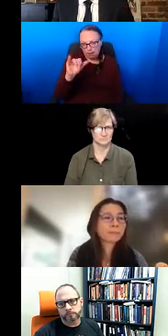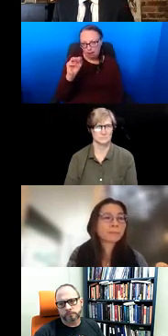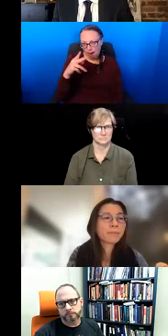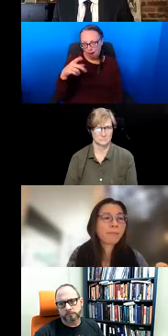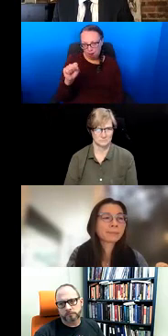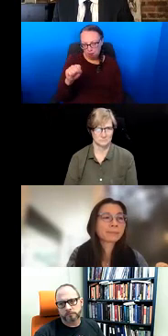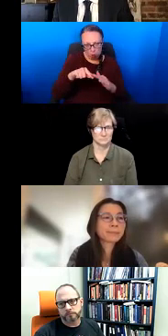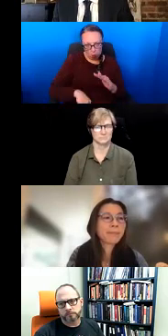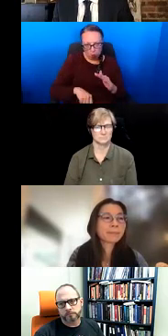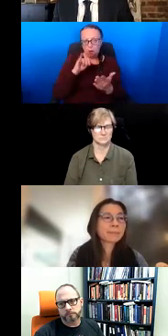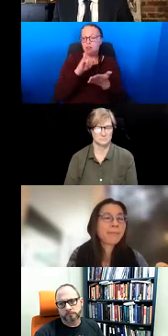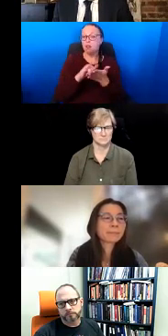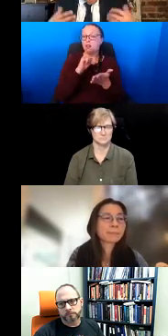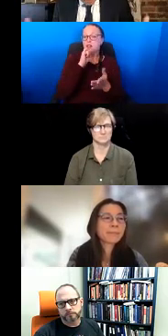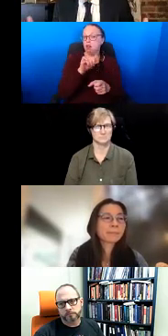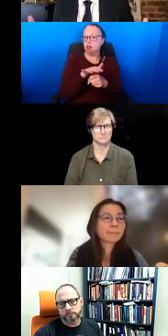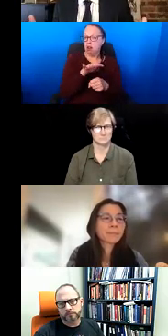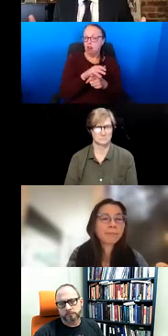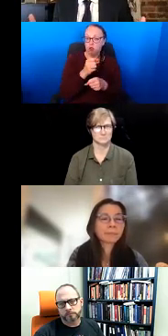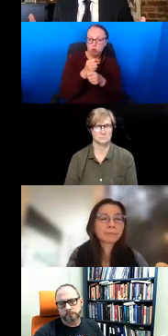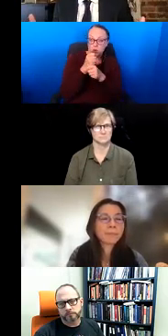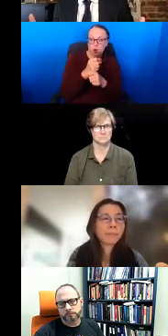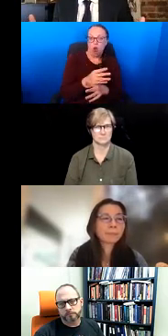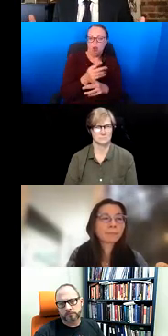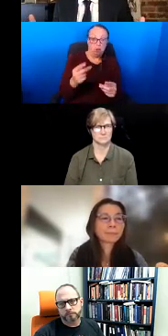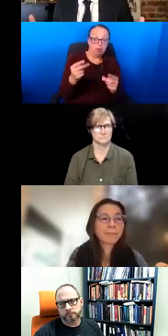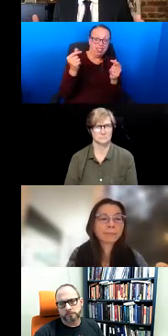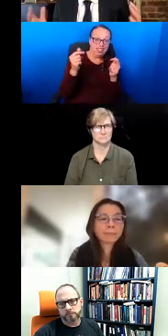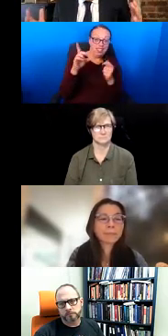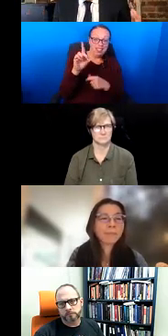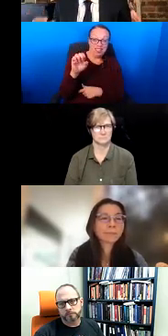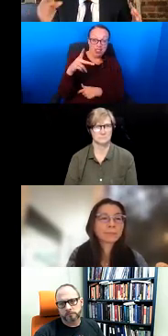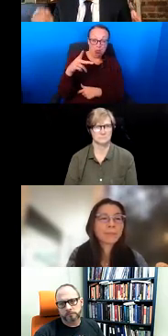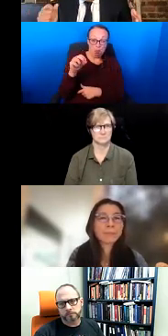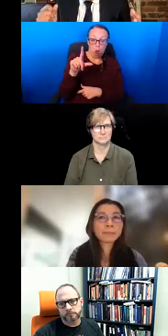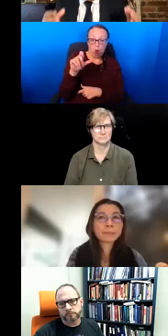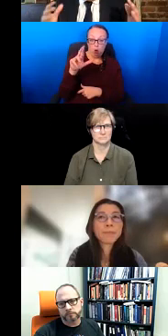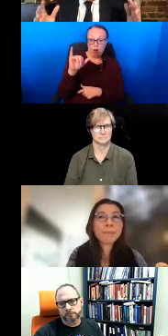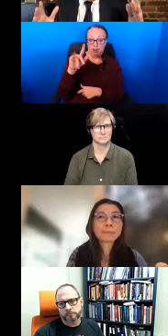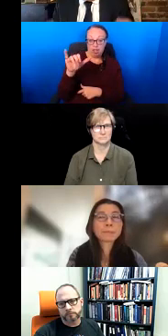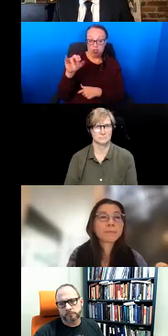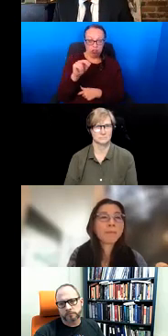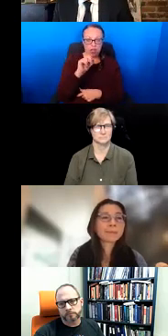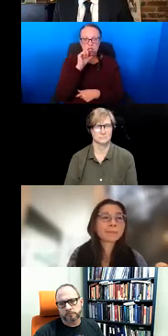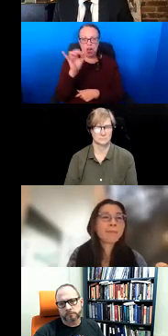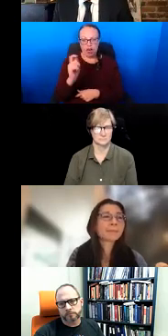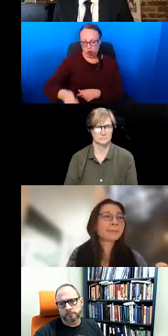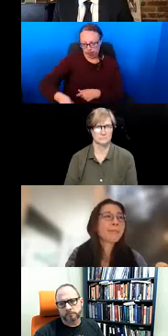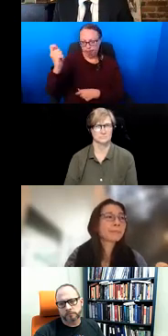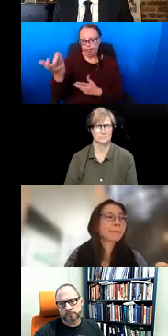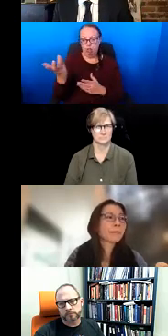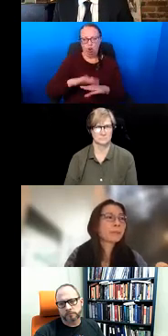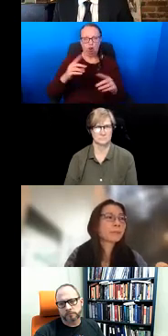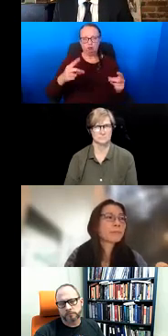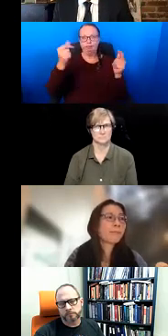is insufficient to cause spontaneous depolarization of neurons. It's not like you turn it on and bam, you get